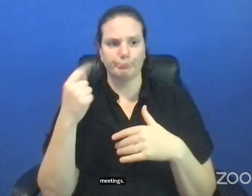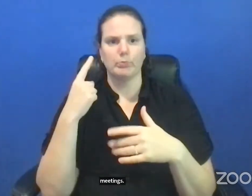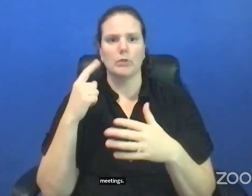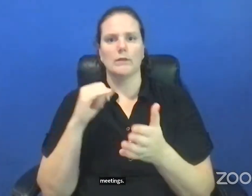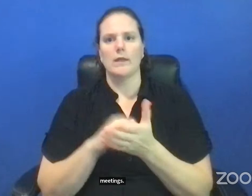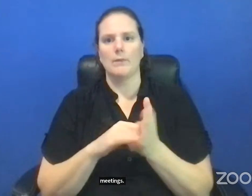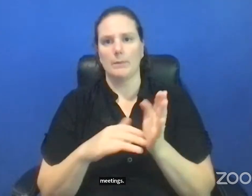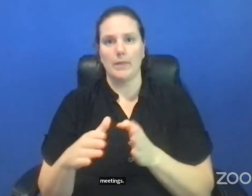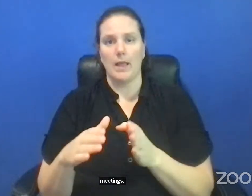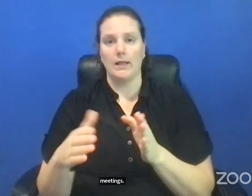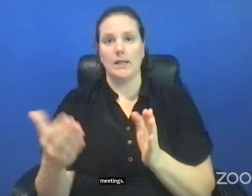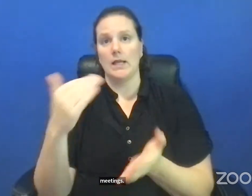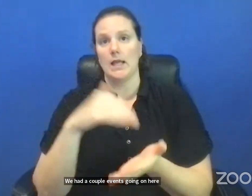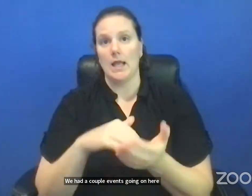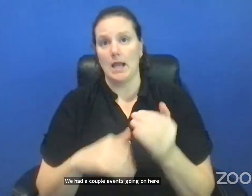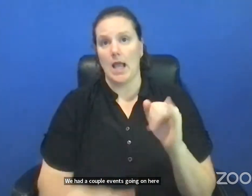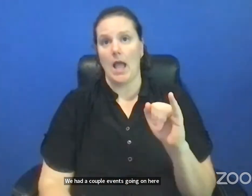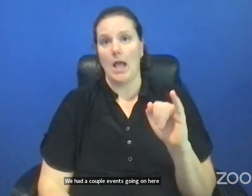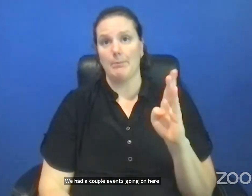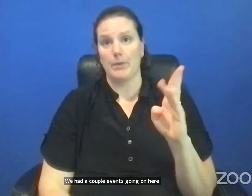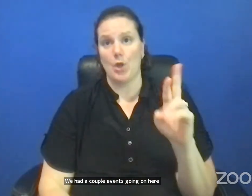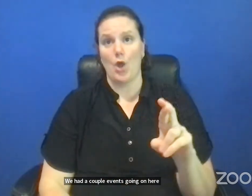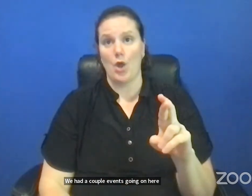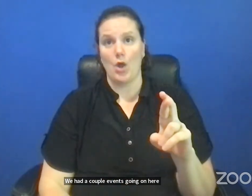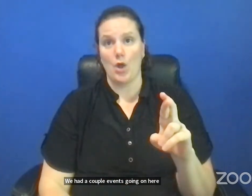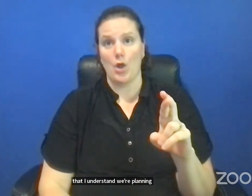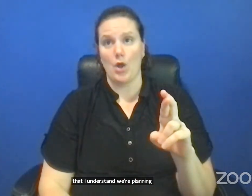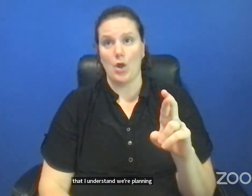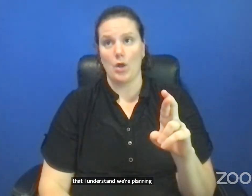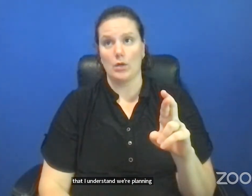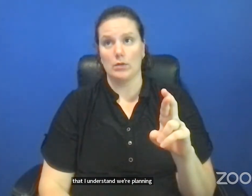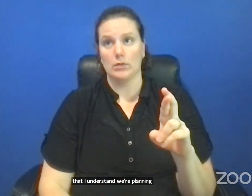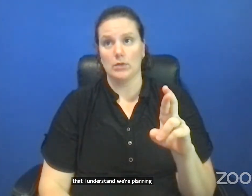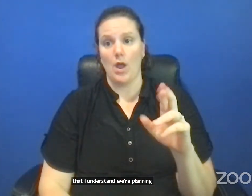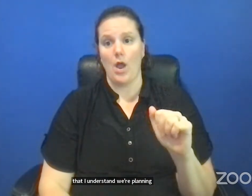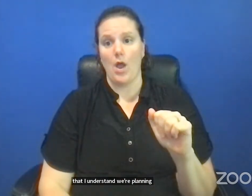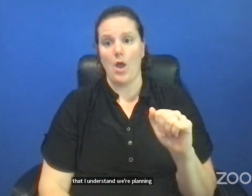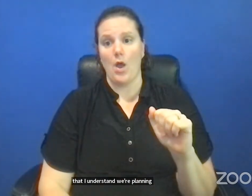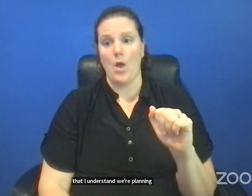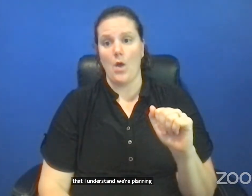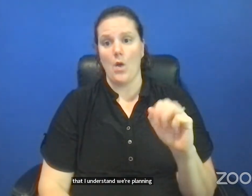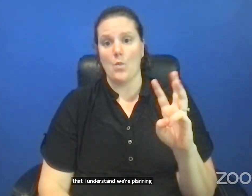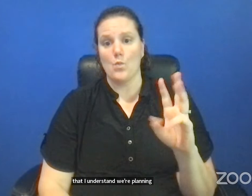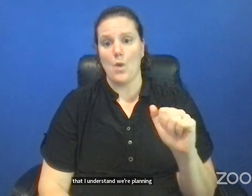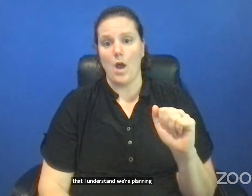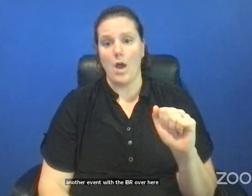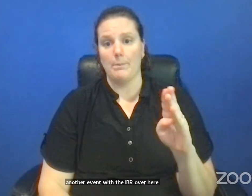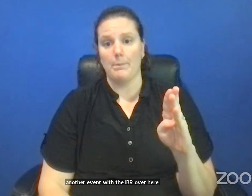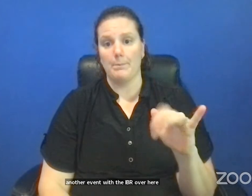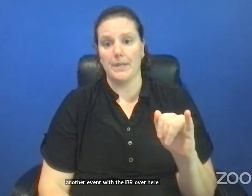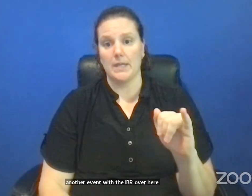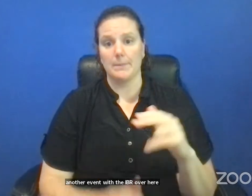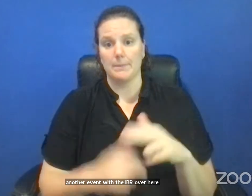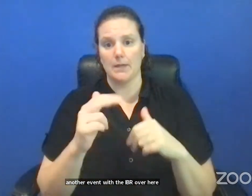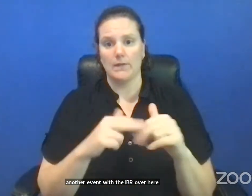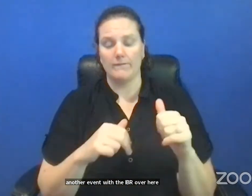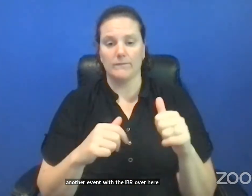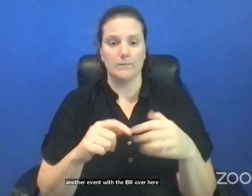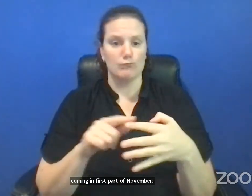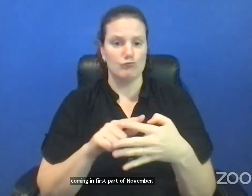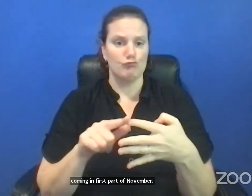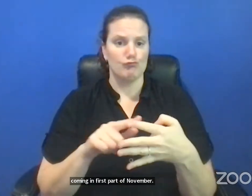planning another event with the IBR over here at our Owami building coming in first part of November. So looking forward to